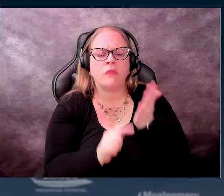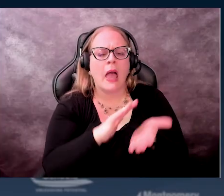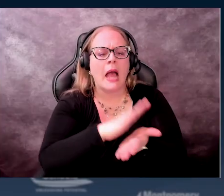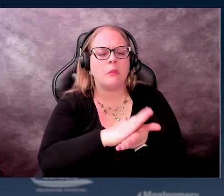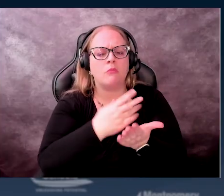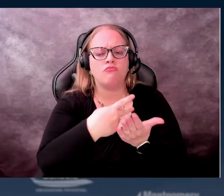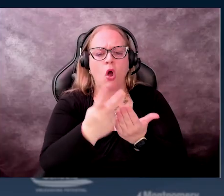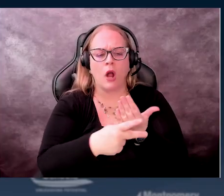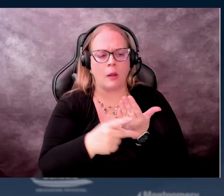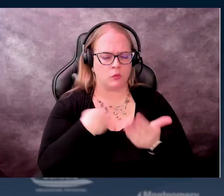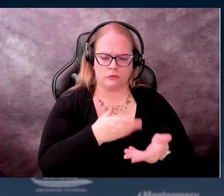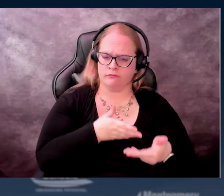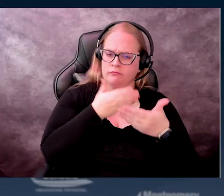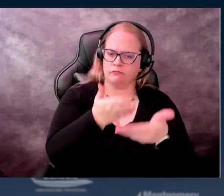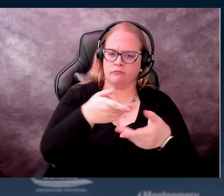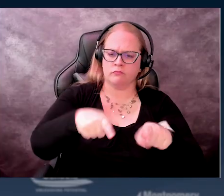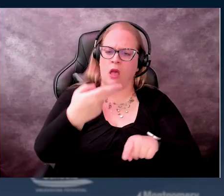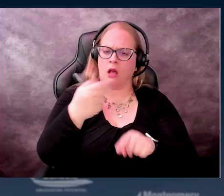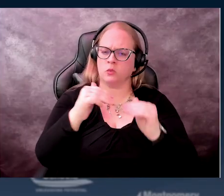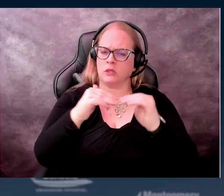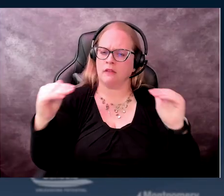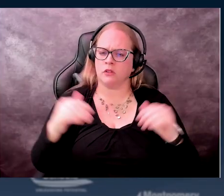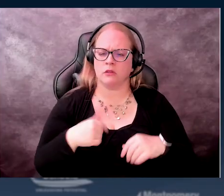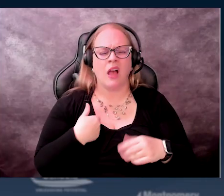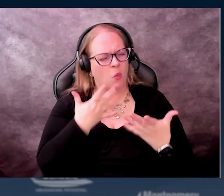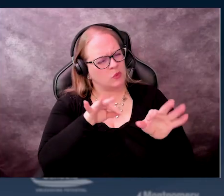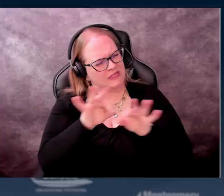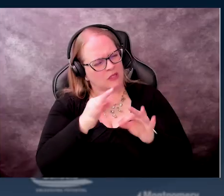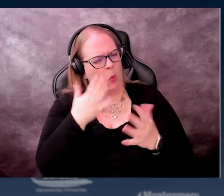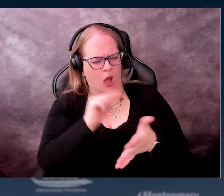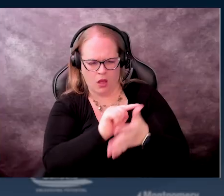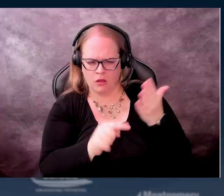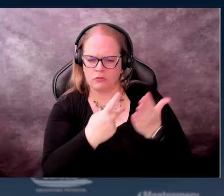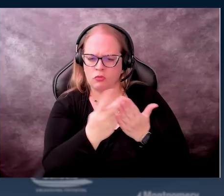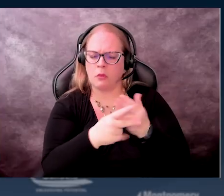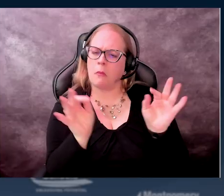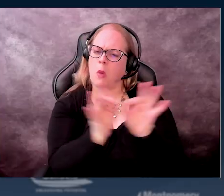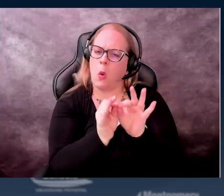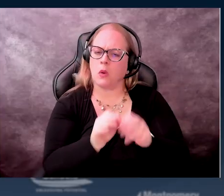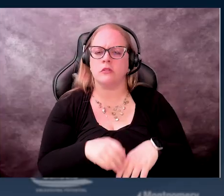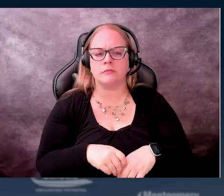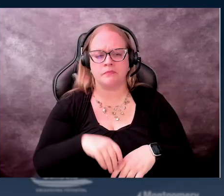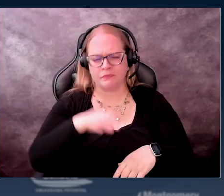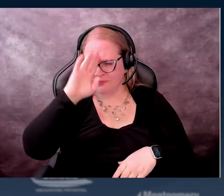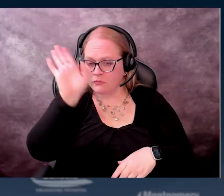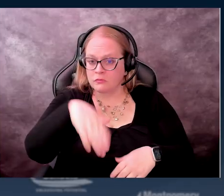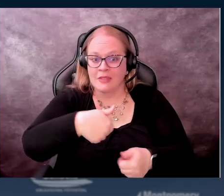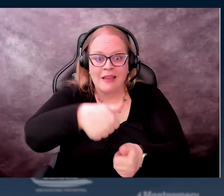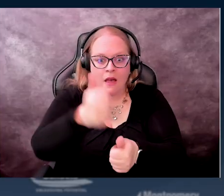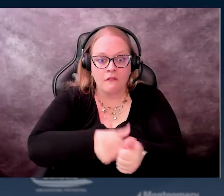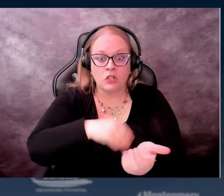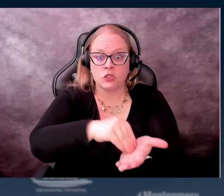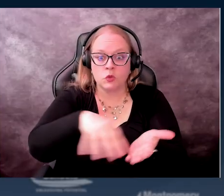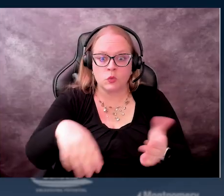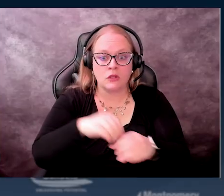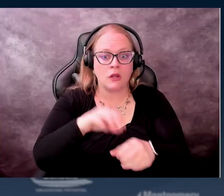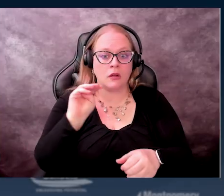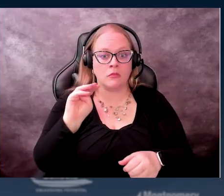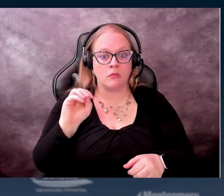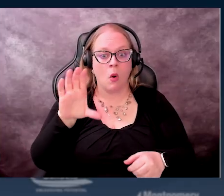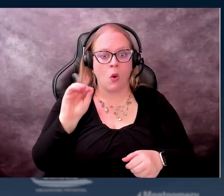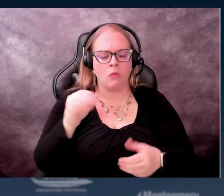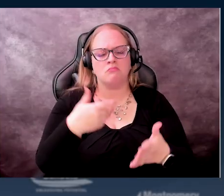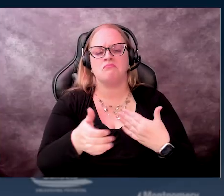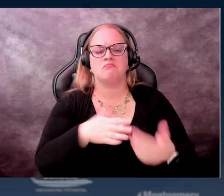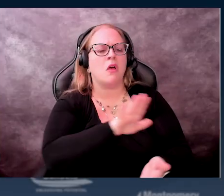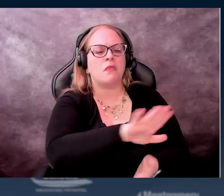secondary level and why this is important. Every student in Montgomery County, no matter what their zip code is, deserves the same